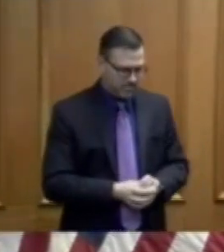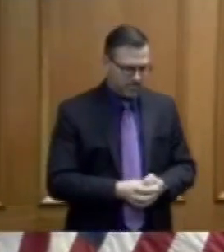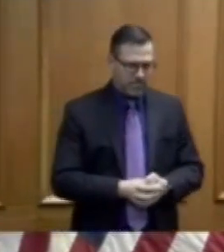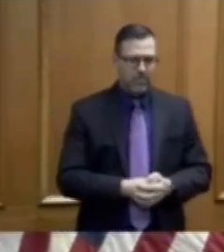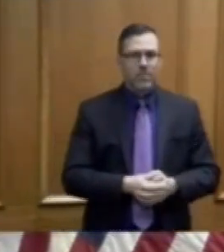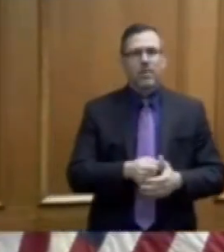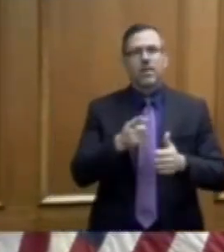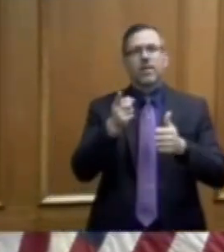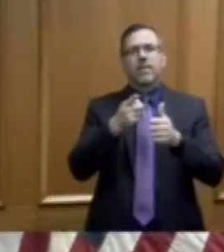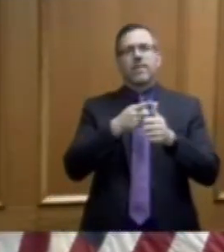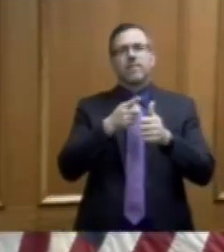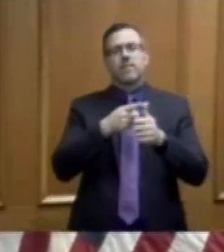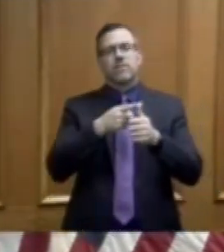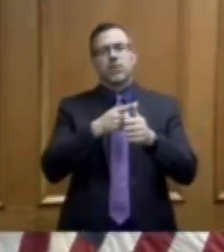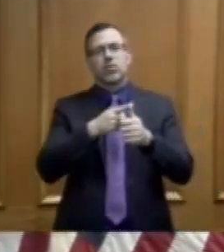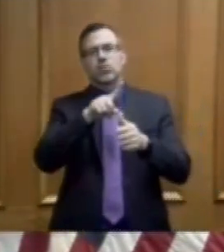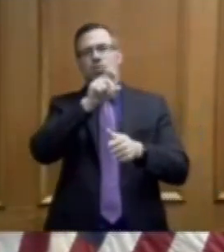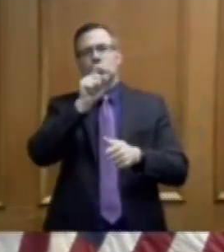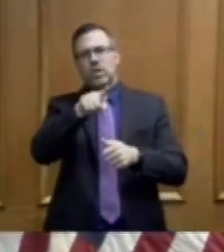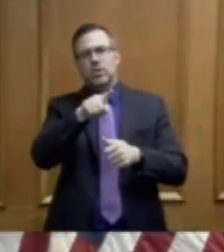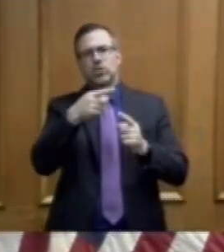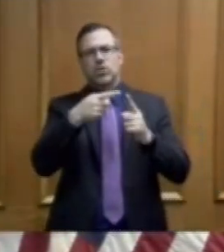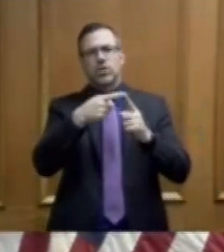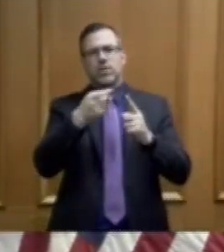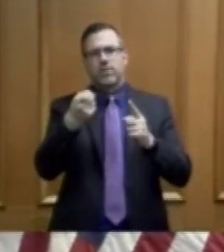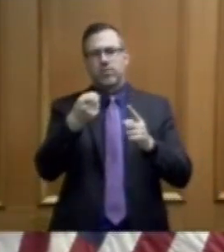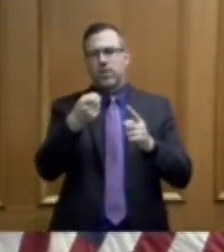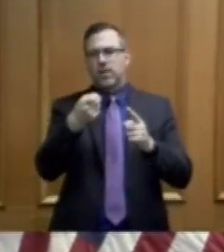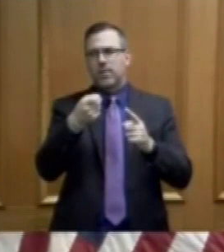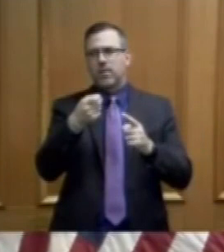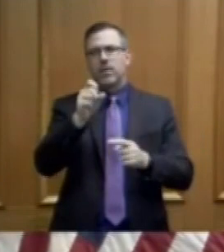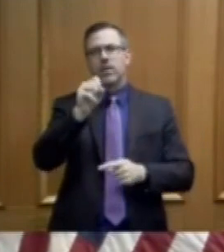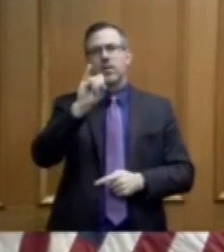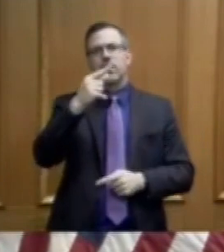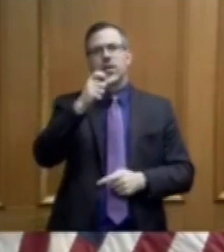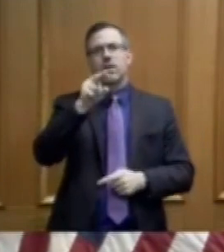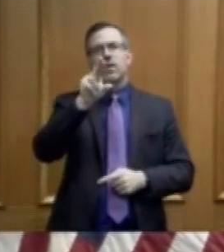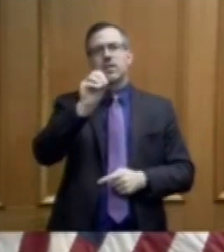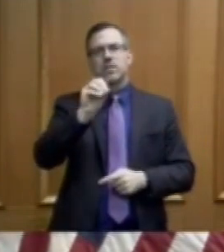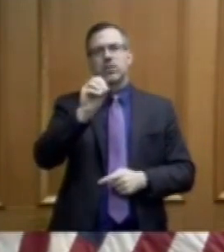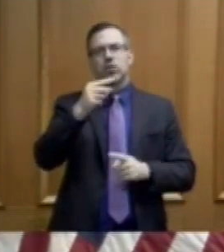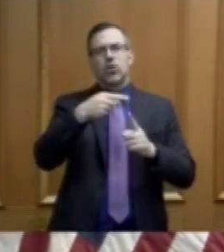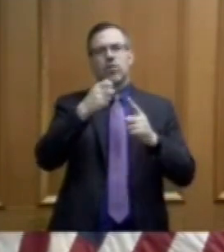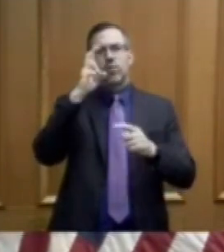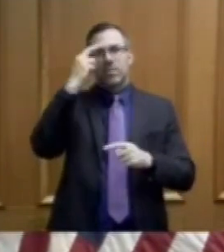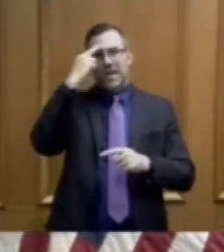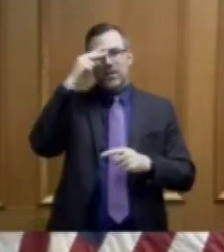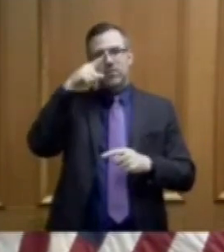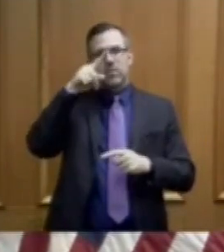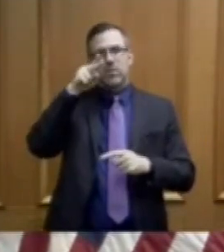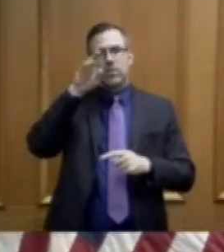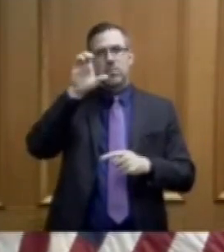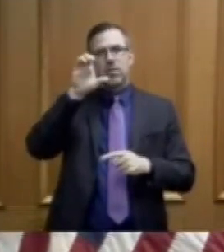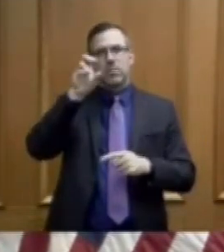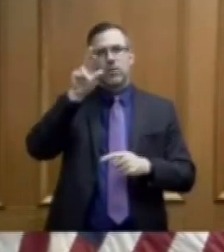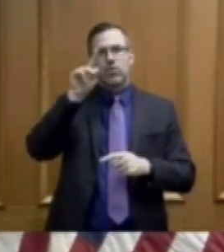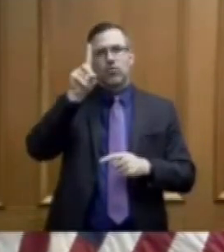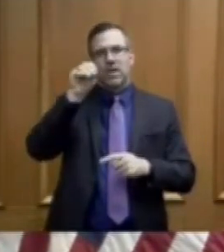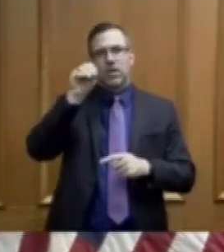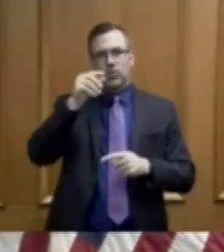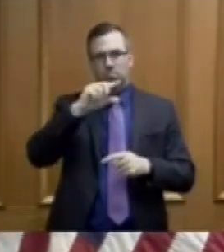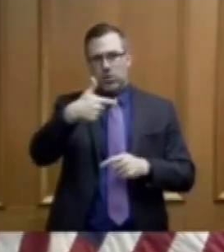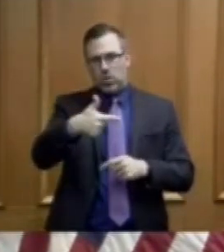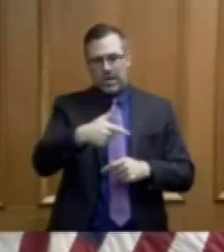Thank you, Governor. We'll start off with questions. First going to Sergio Martinez Beltran from Nashville Public Radio. Sergio, your line is